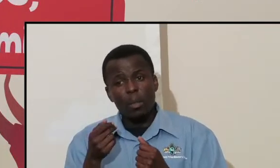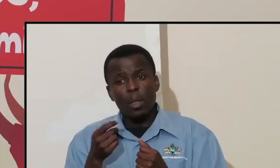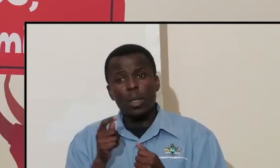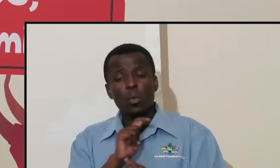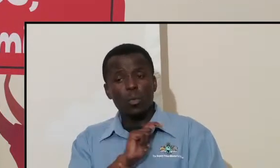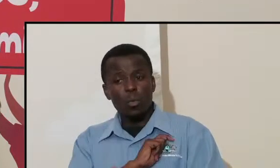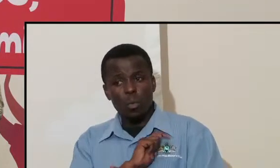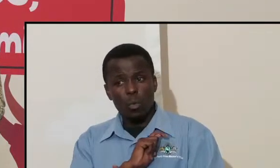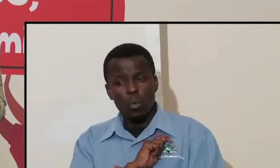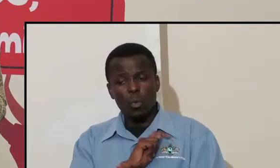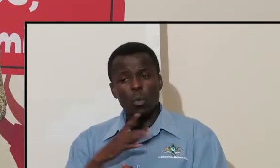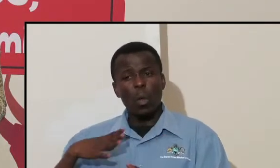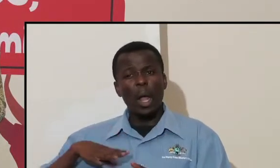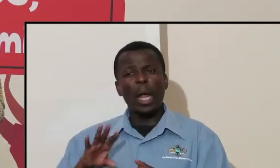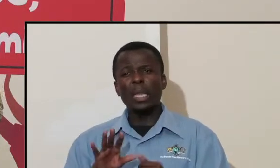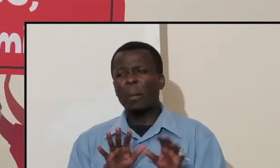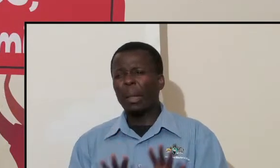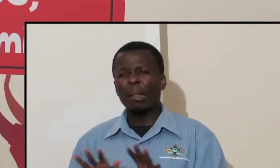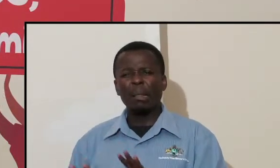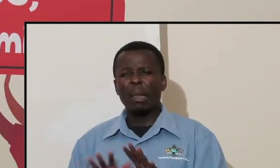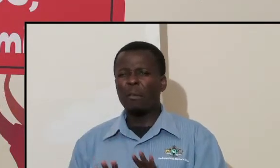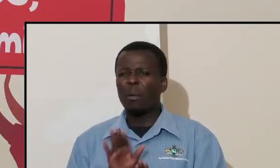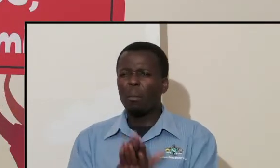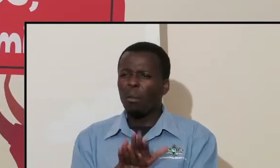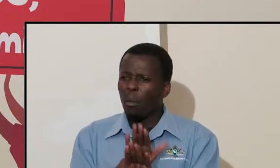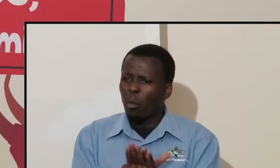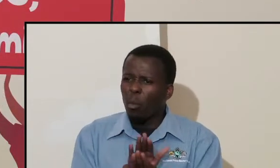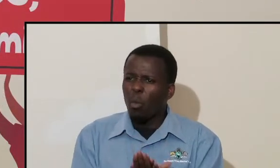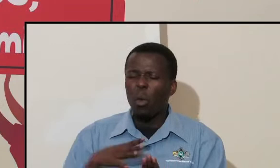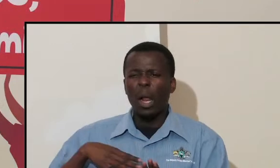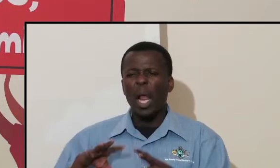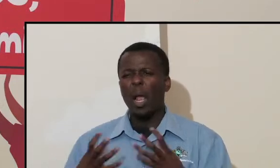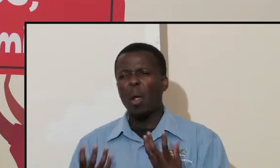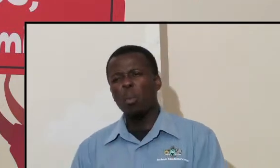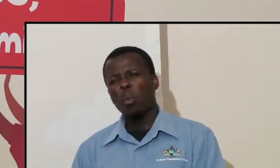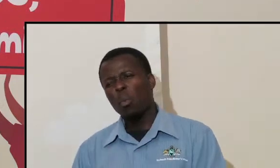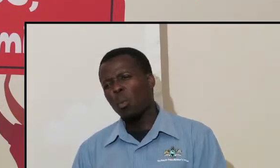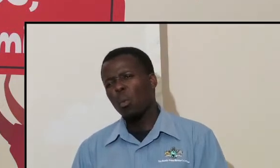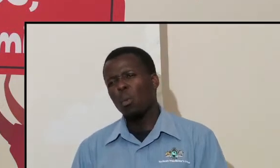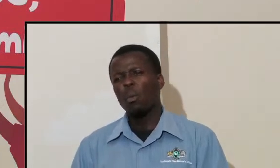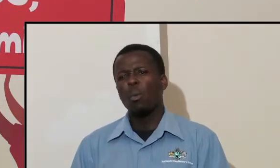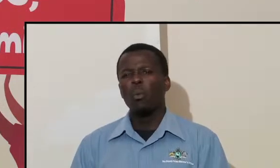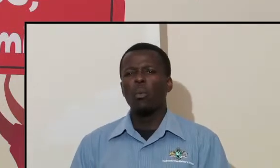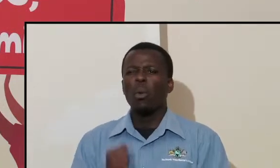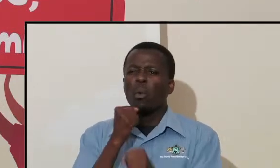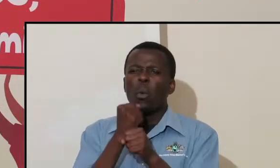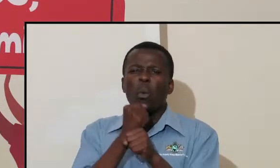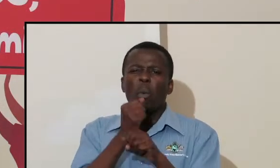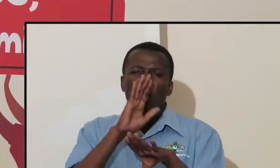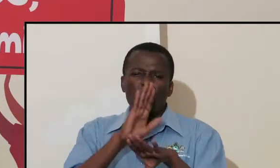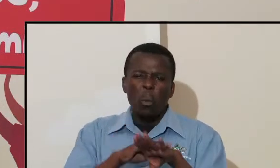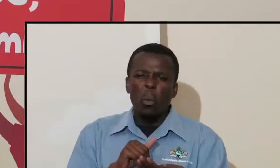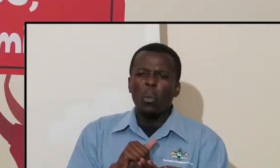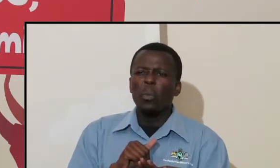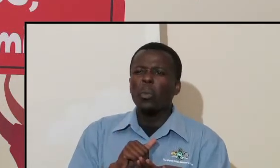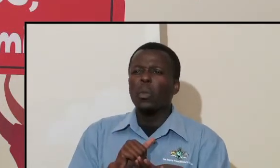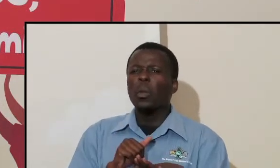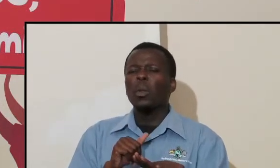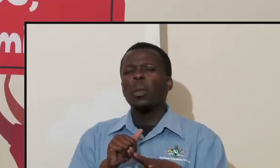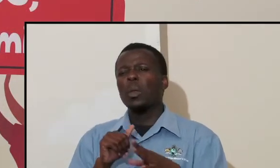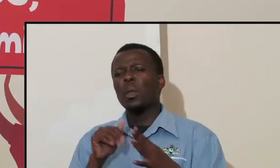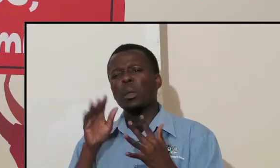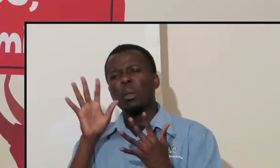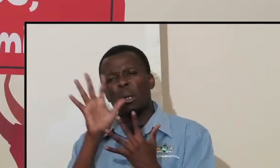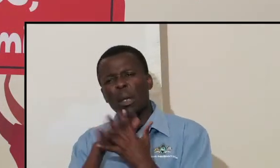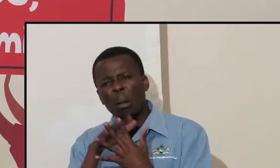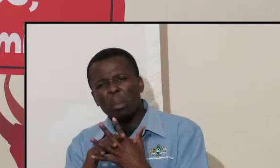very high risk due to poverty, due to unemployment, prone to sexual violence,